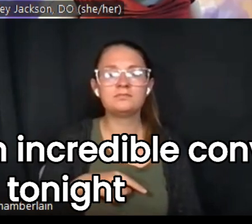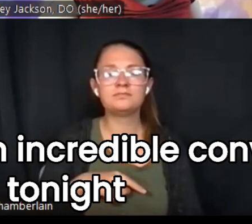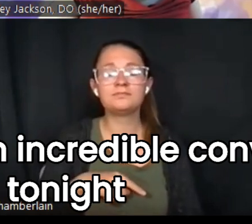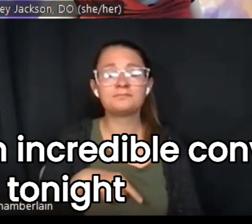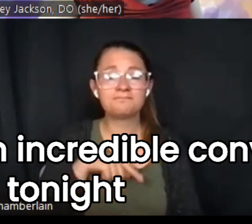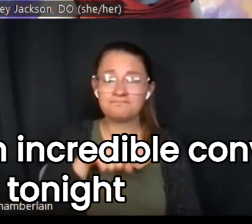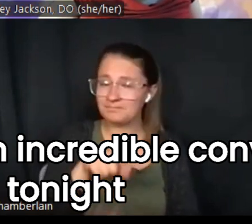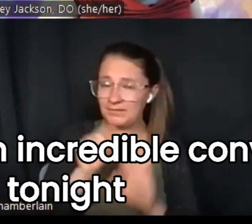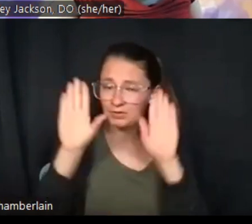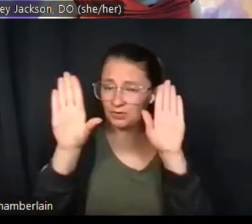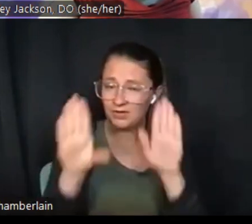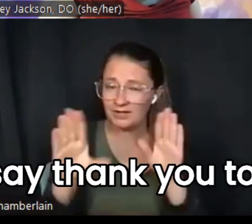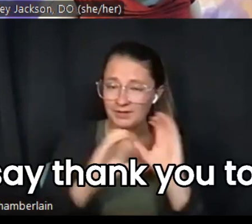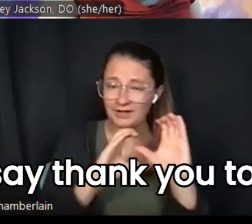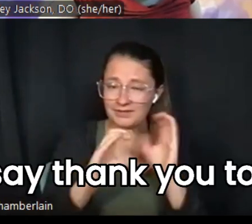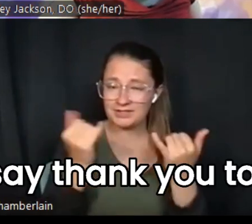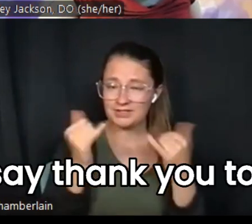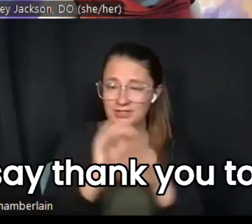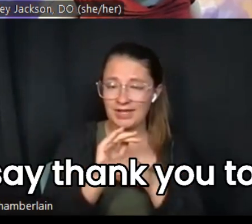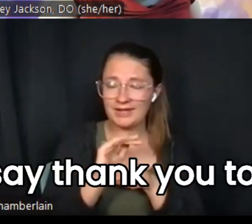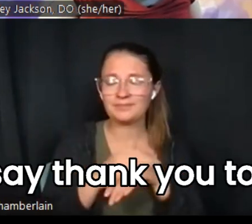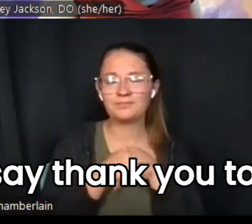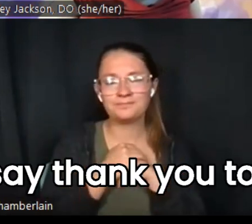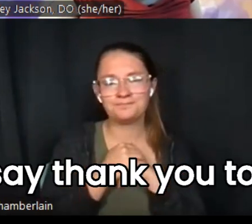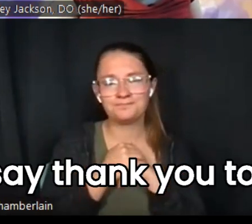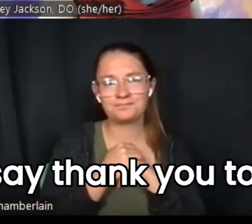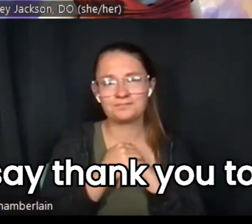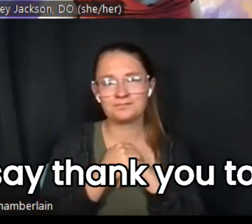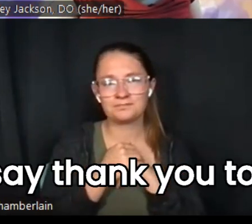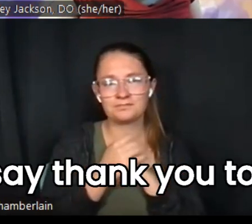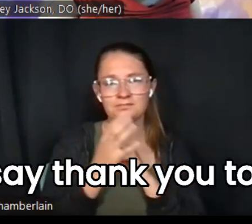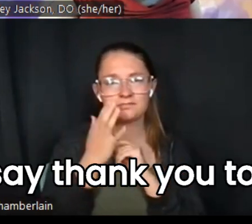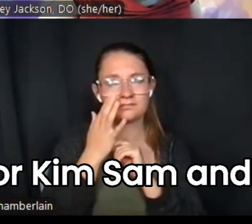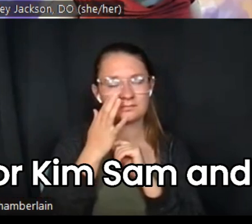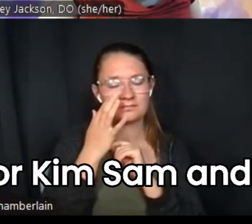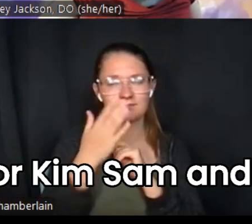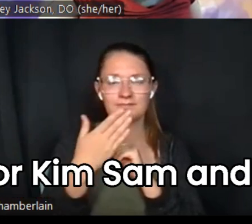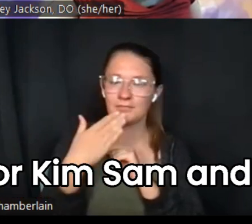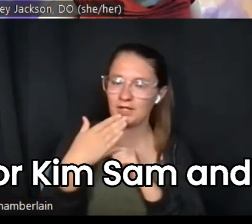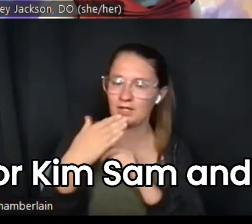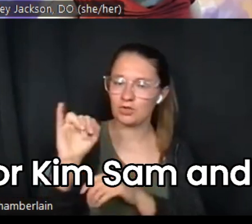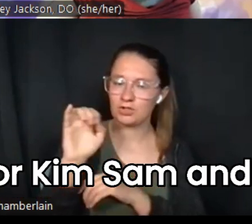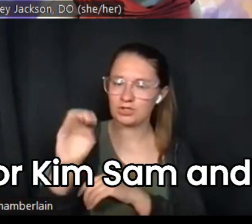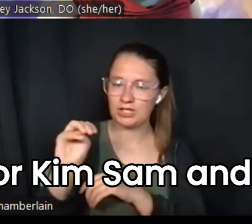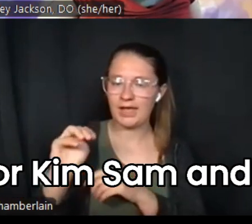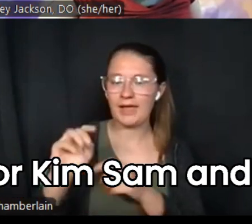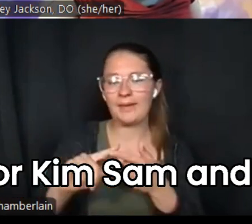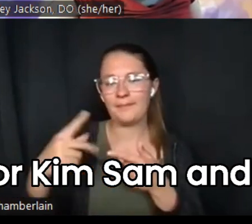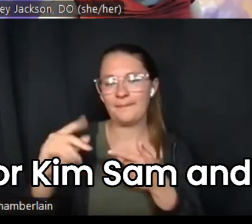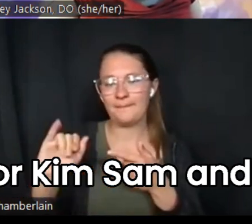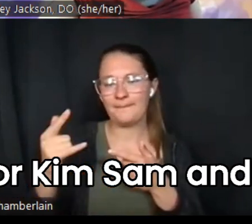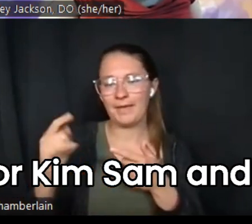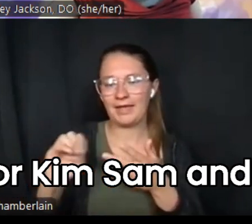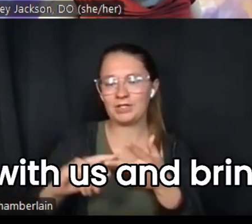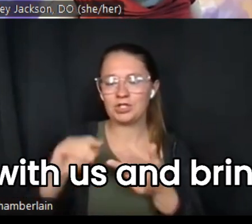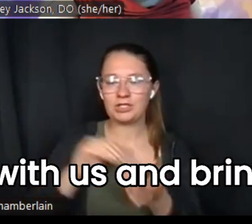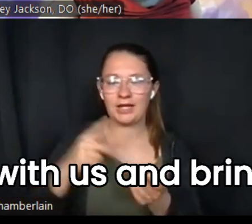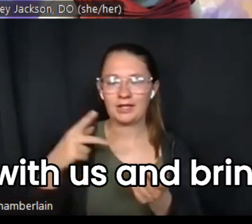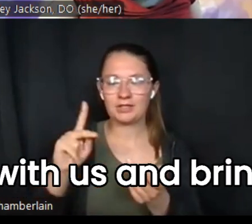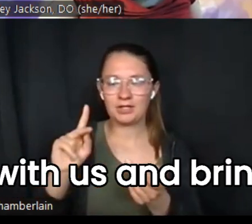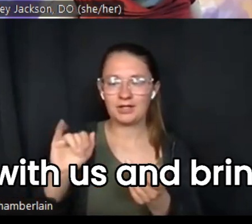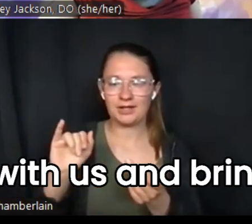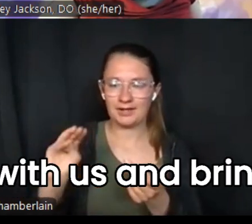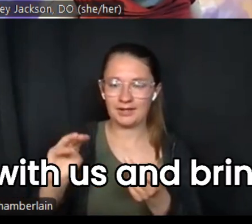incredible conversation tonight. I want to say thank you to Jim, Paige, Dr. Kim, Sam, and Maria